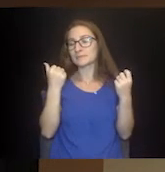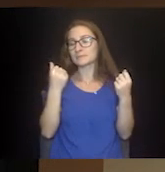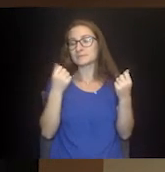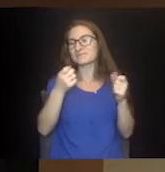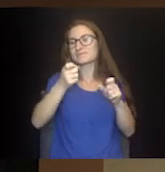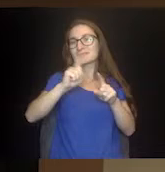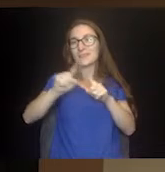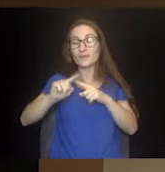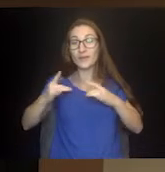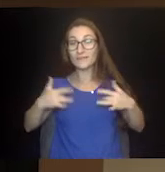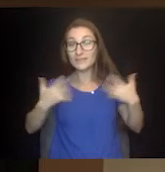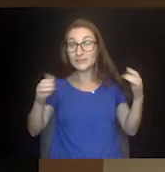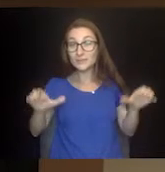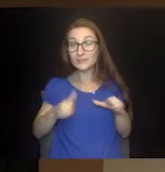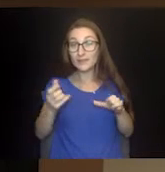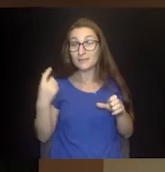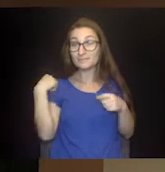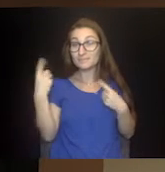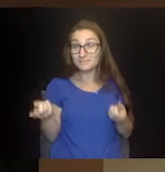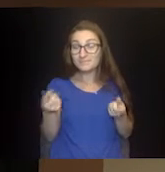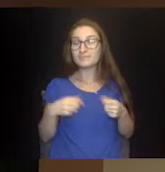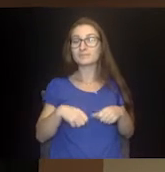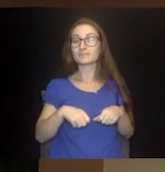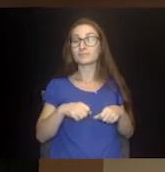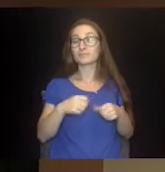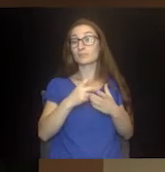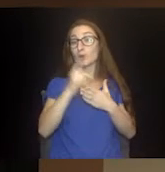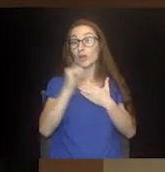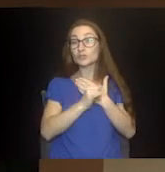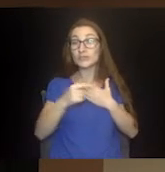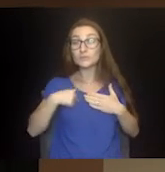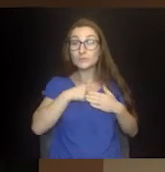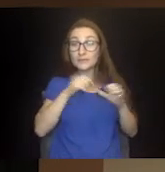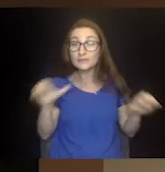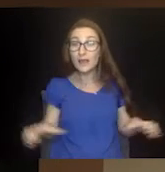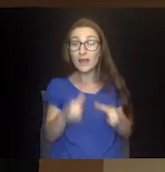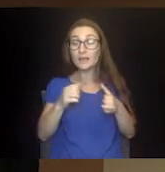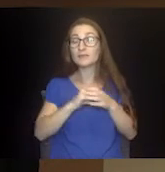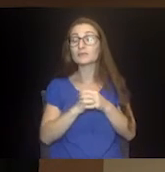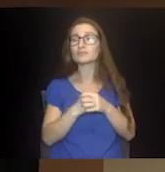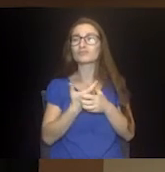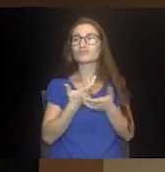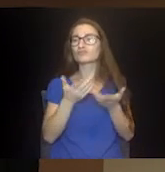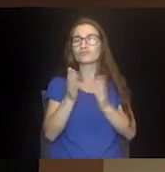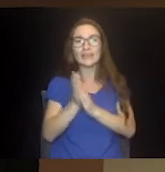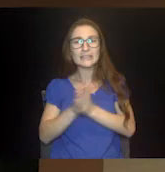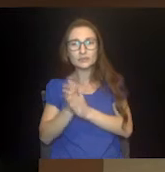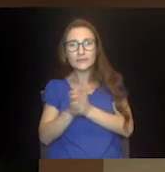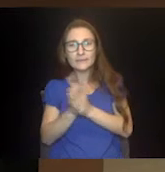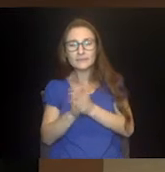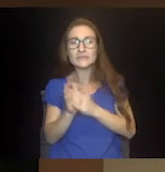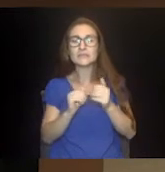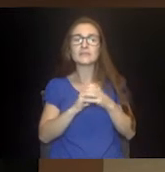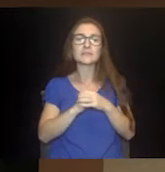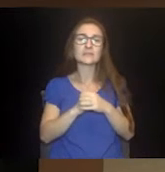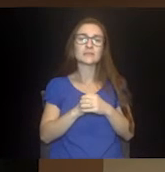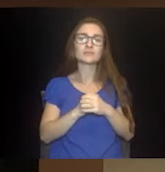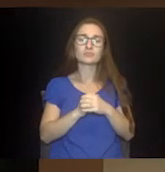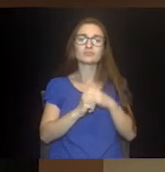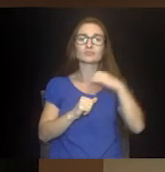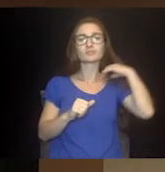little bit about different things we've done in the past and what we continue to do, different projects we've done,